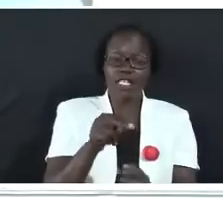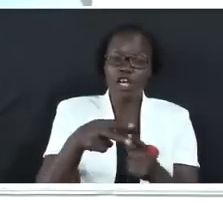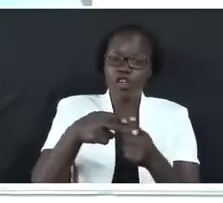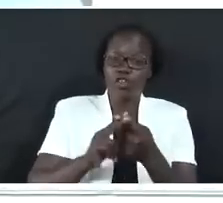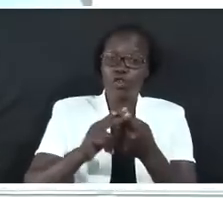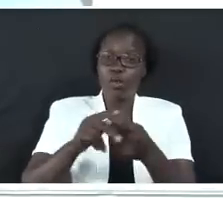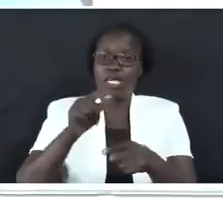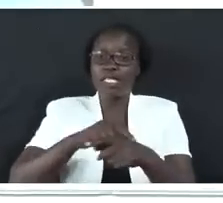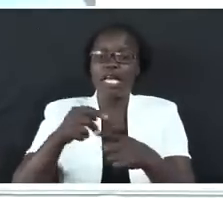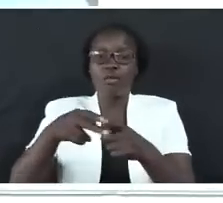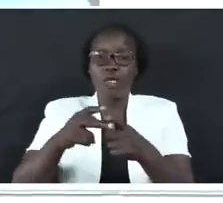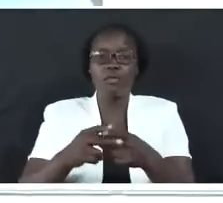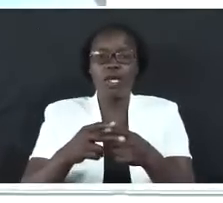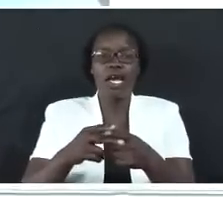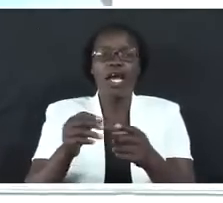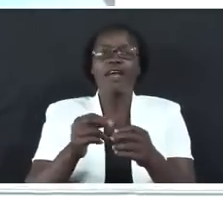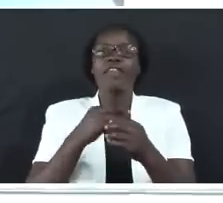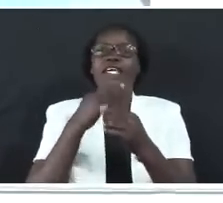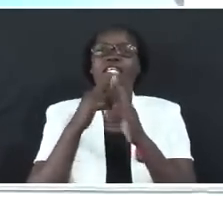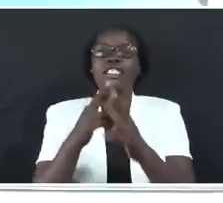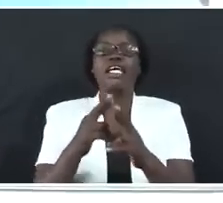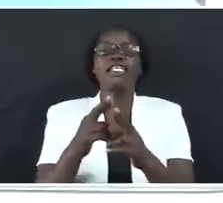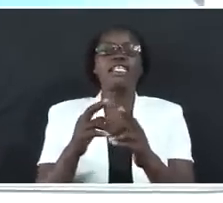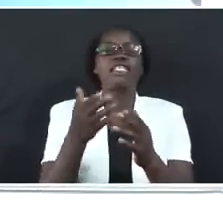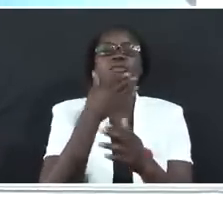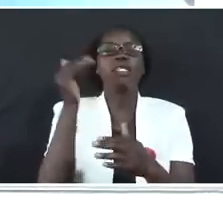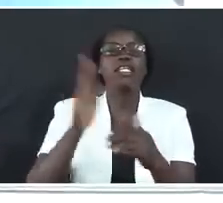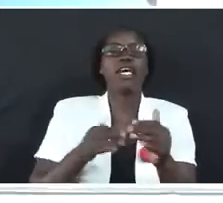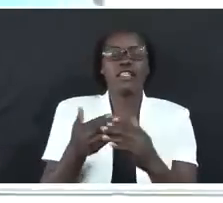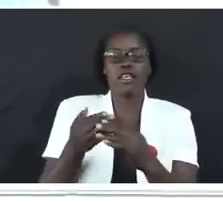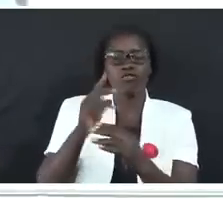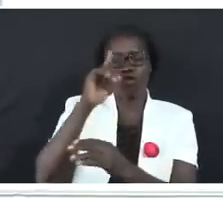the product is better than the original.